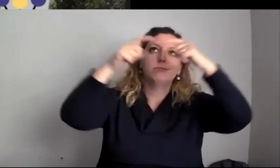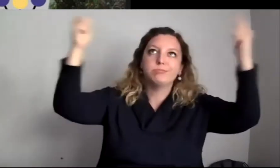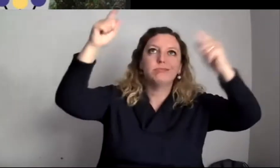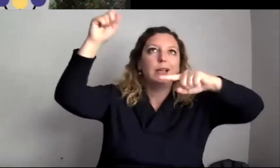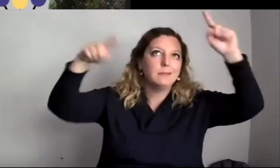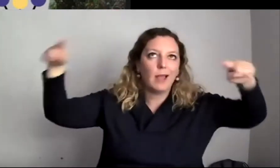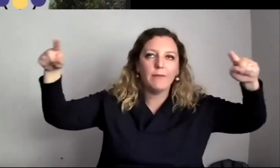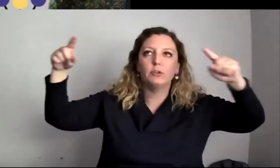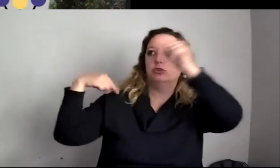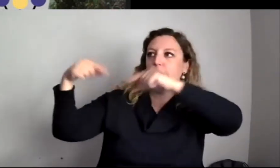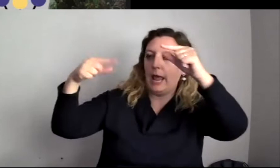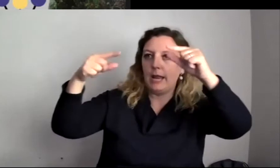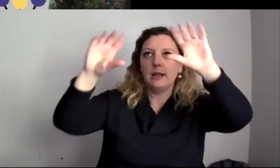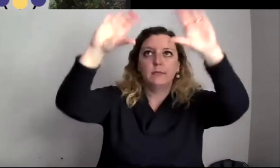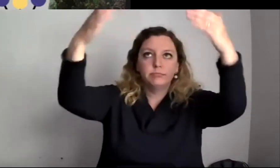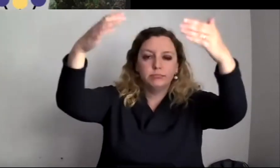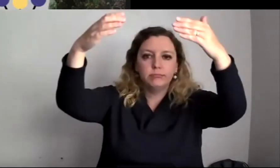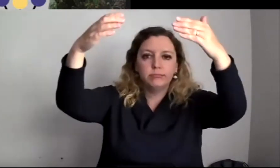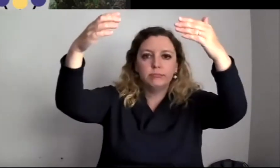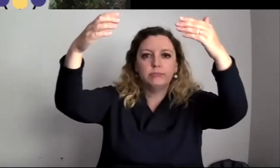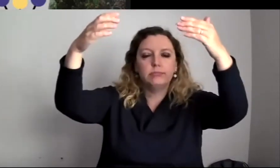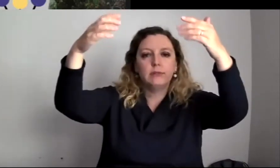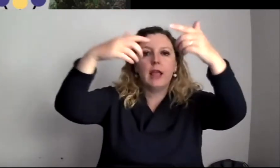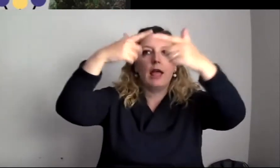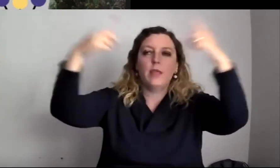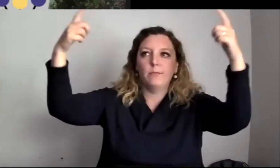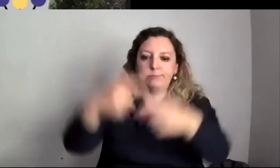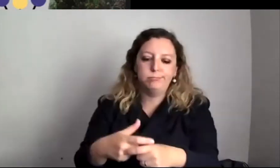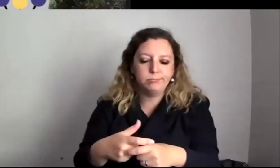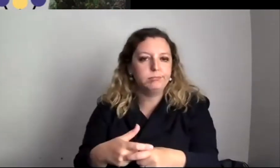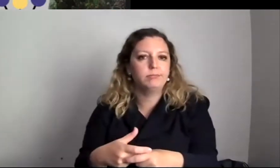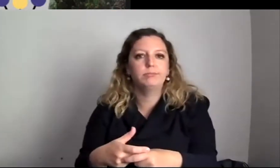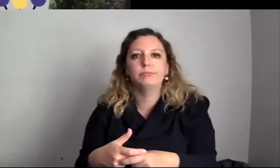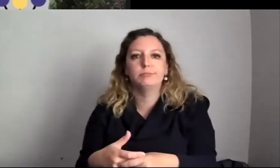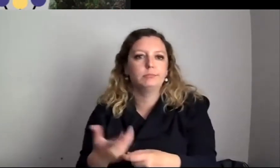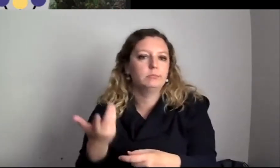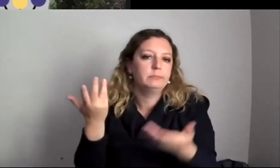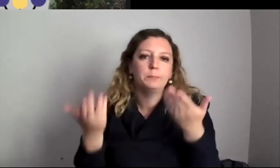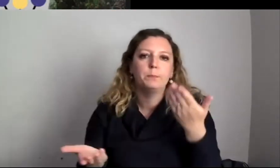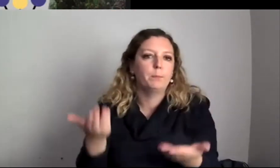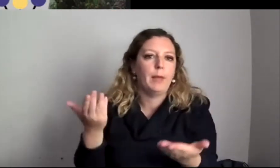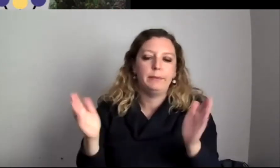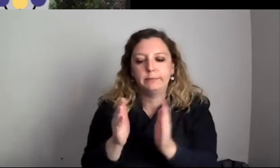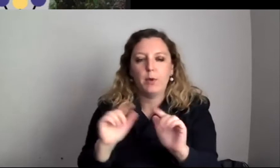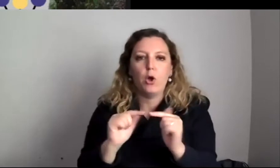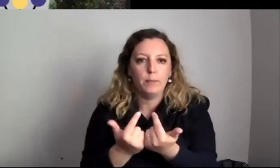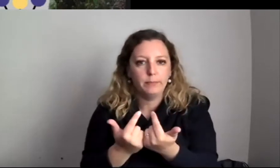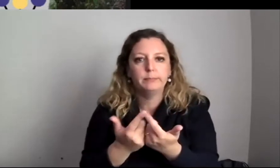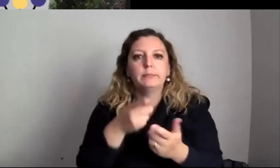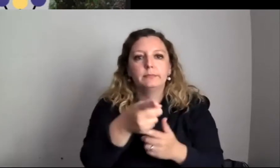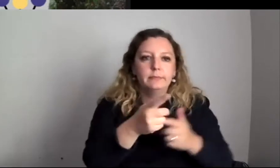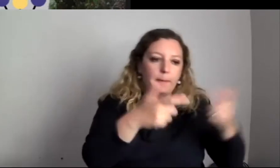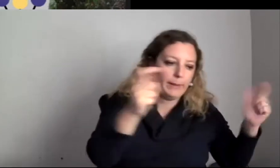diverse population. The population size crashes. For instance, just by chance, if you have a small population here, a large one